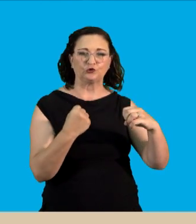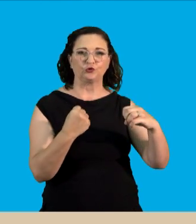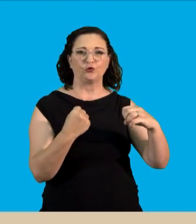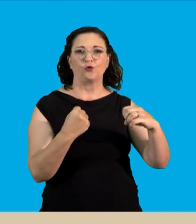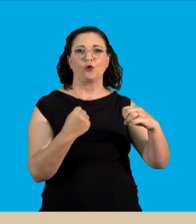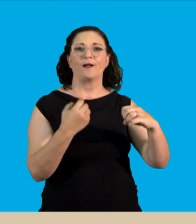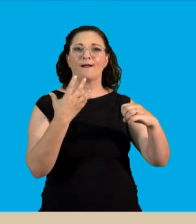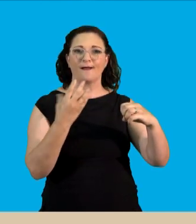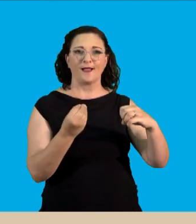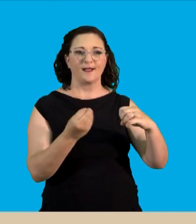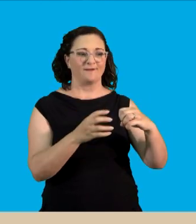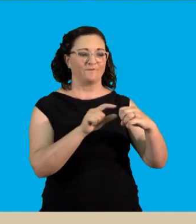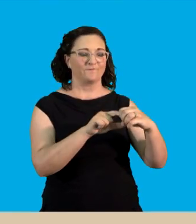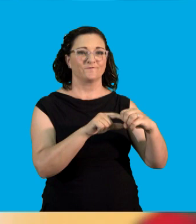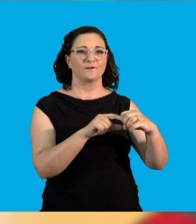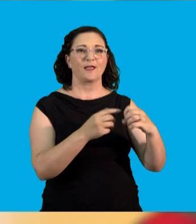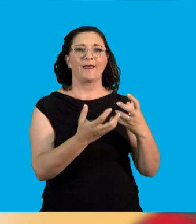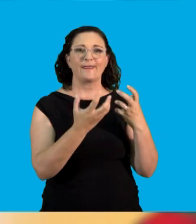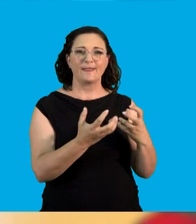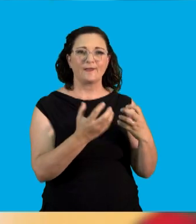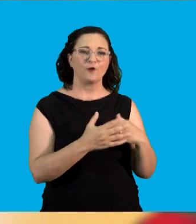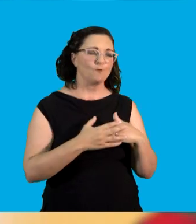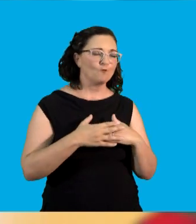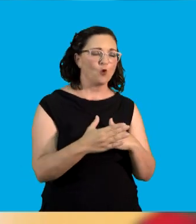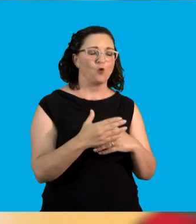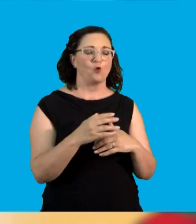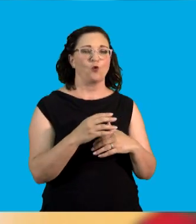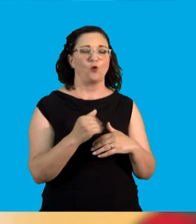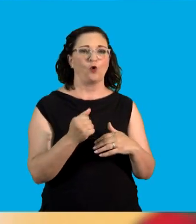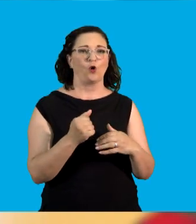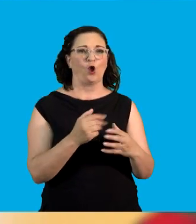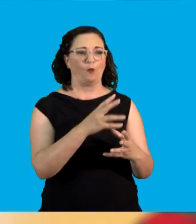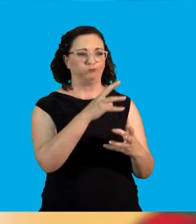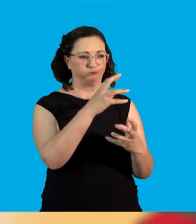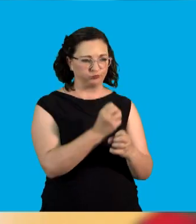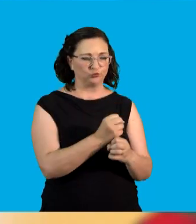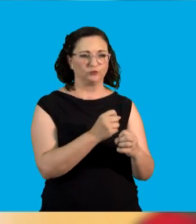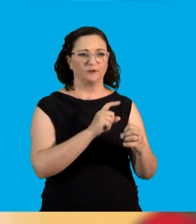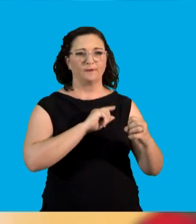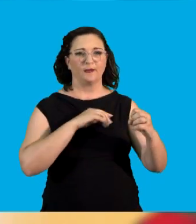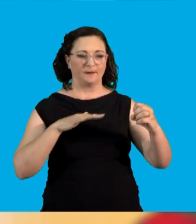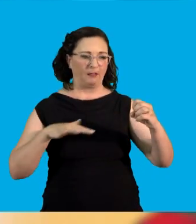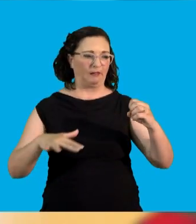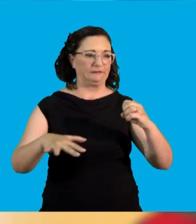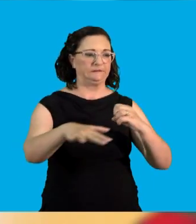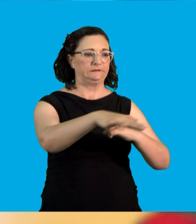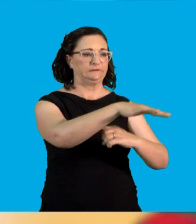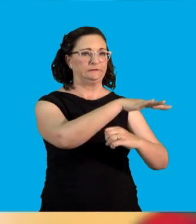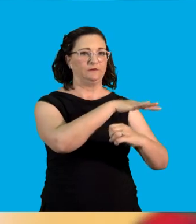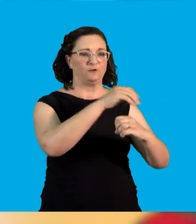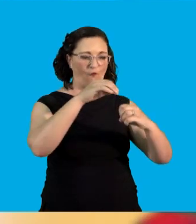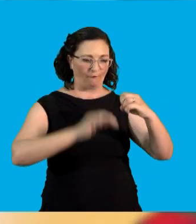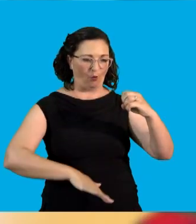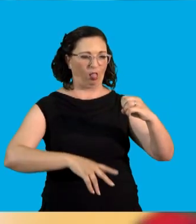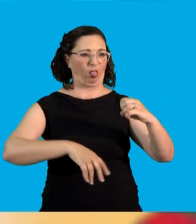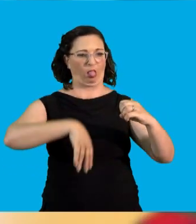because the sun has the hugest mass and it has the strongest gravitational pull. And the planets, they are there